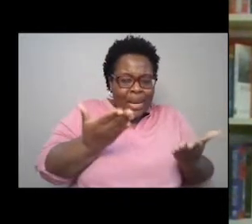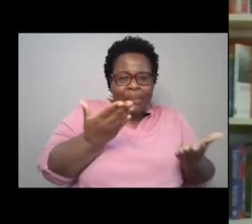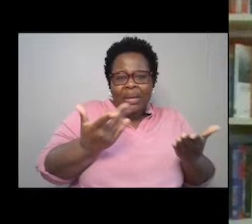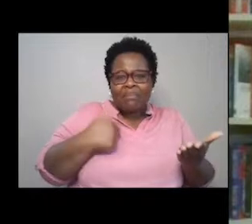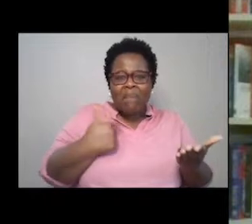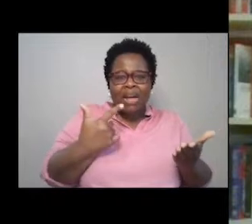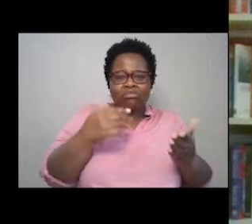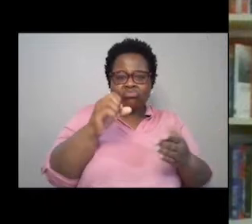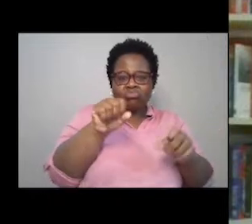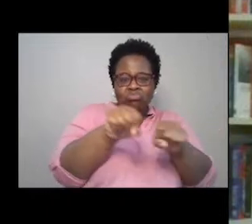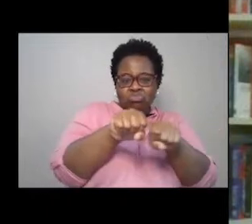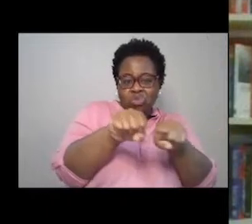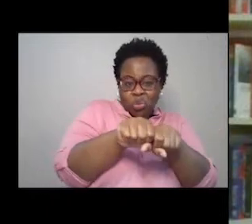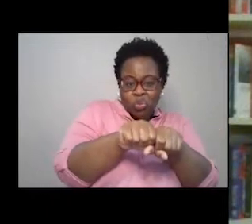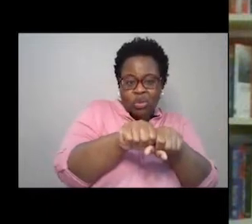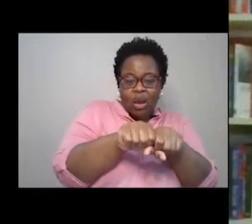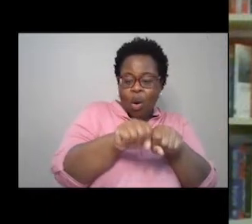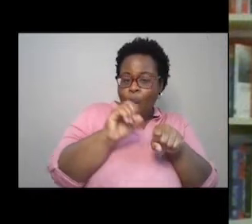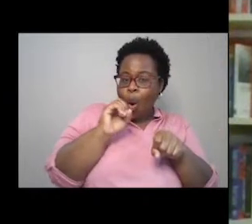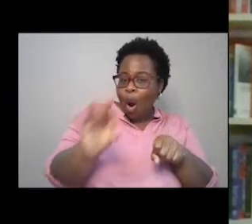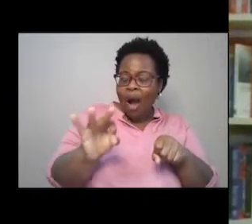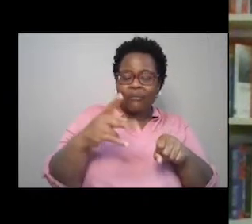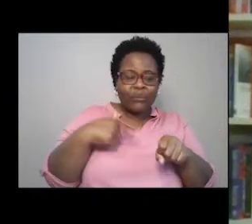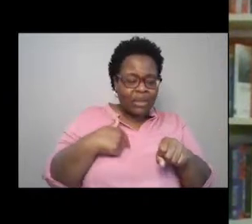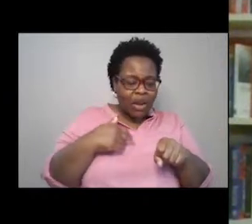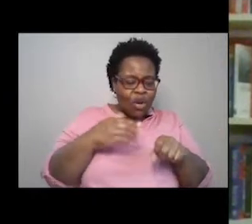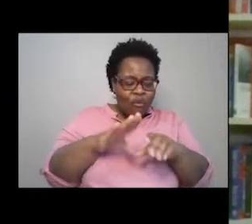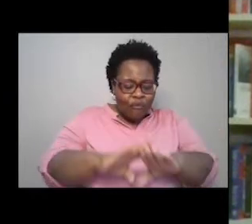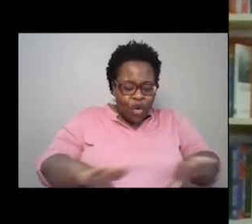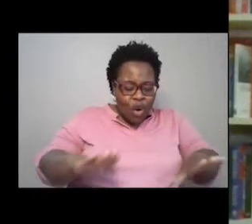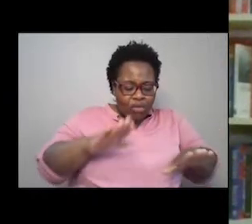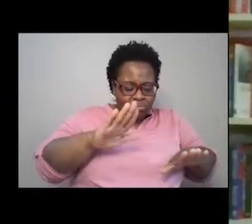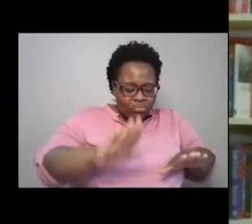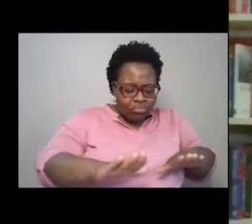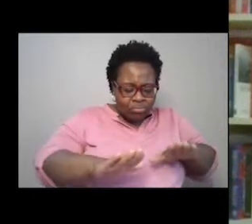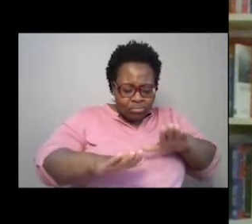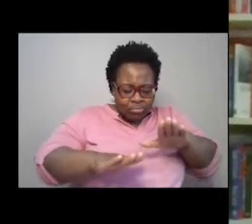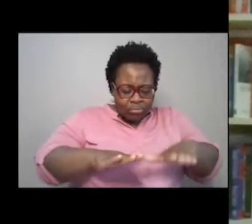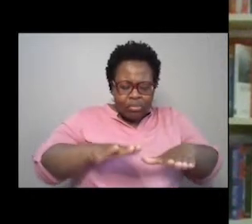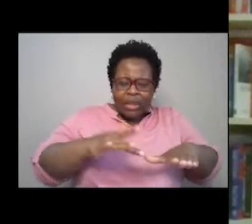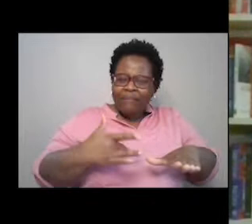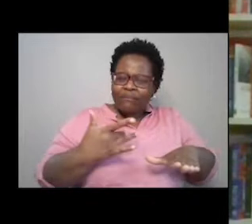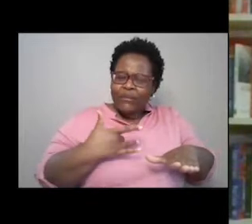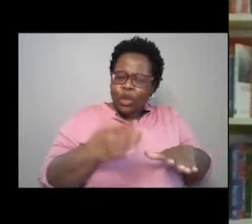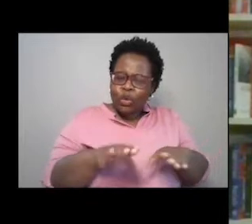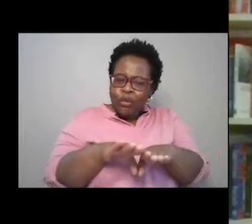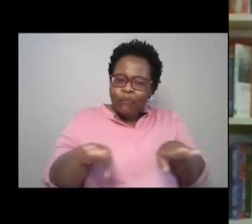on, and feeling the floor beneath me, going outside